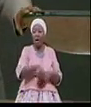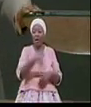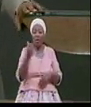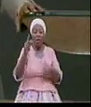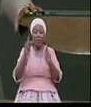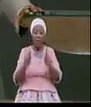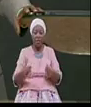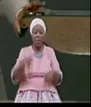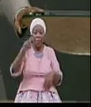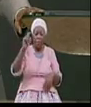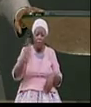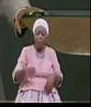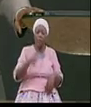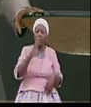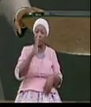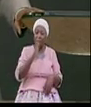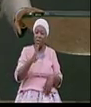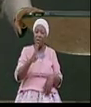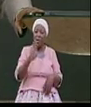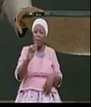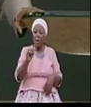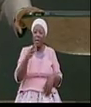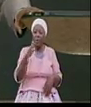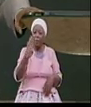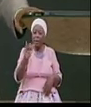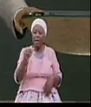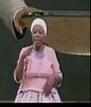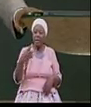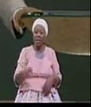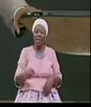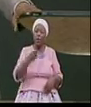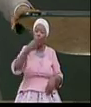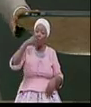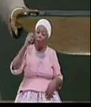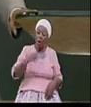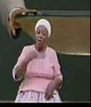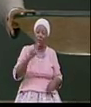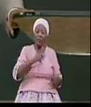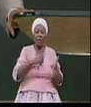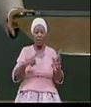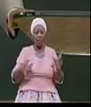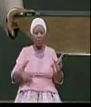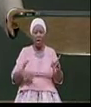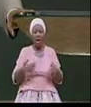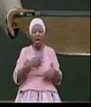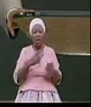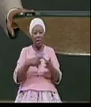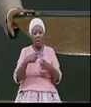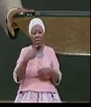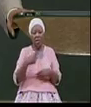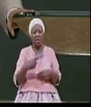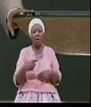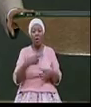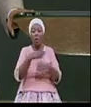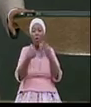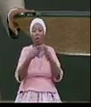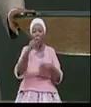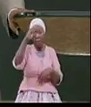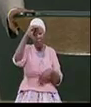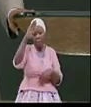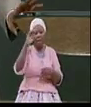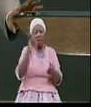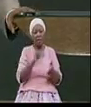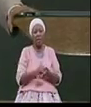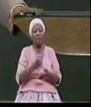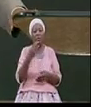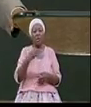be by the express command of the Lord. And it says, all the men that were